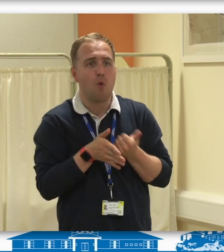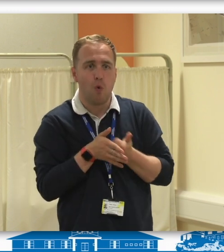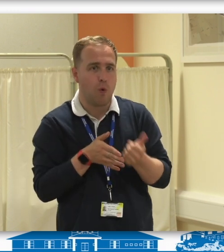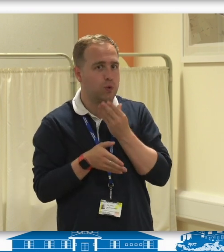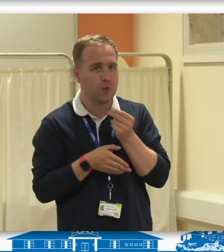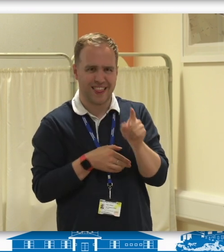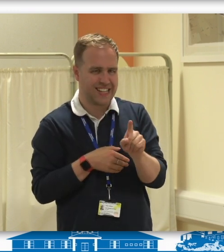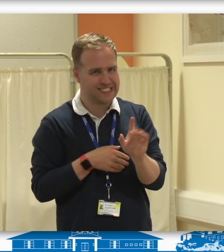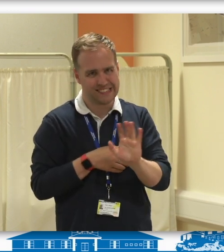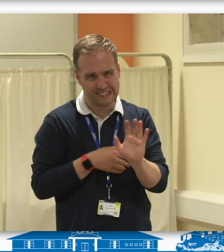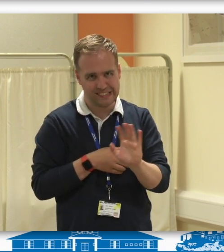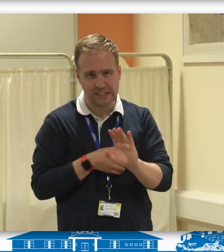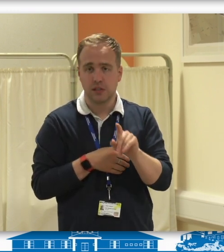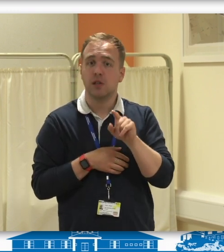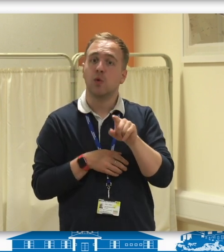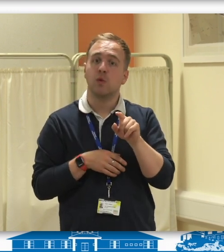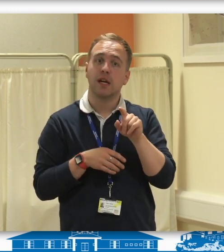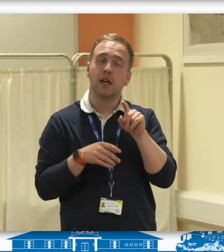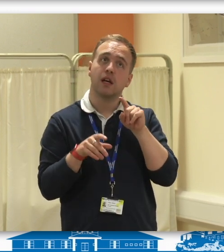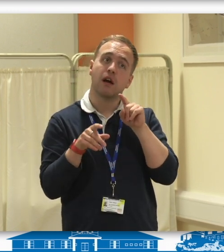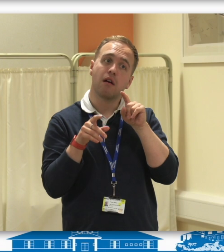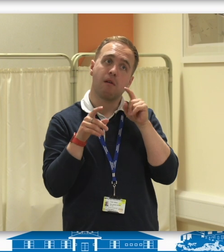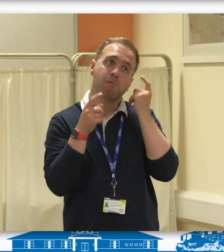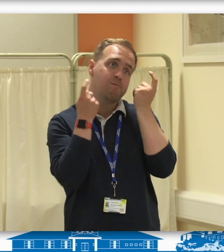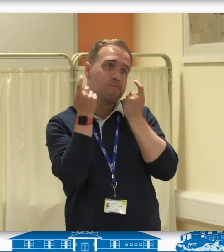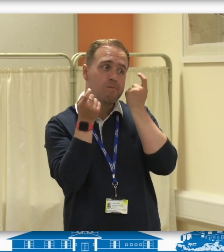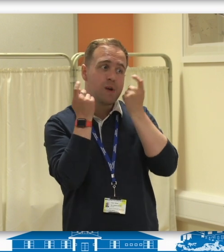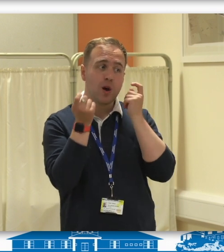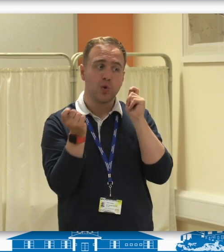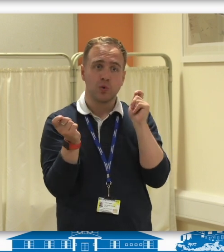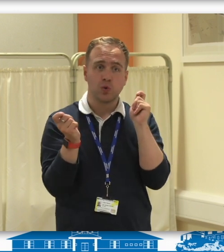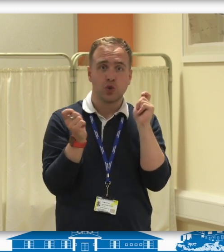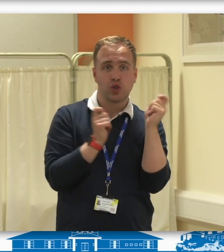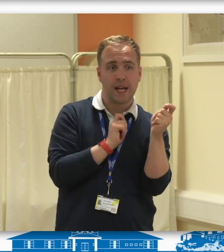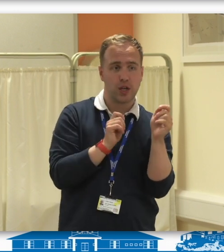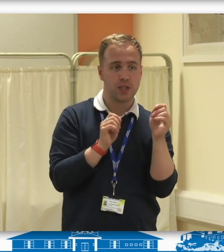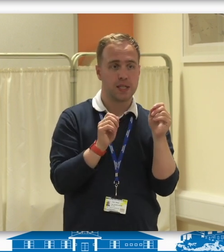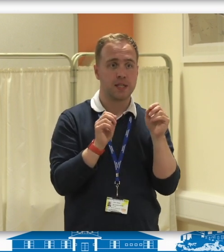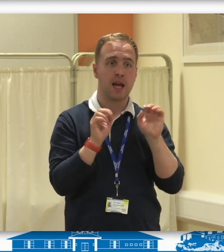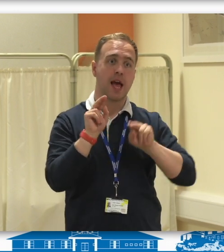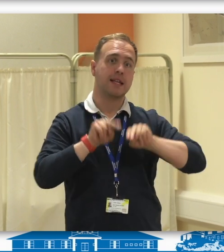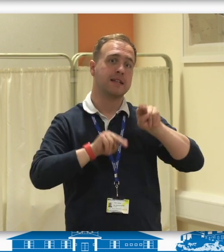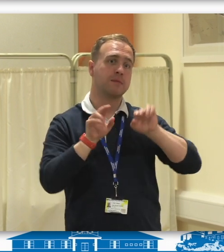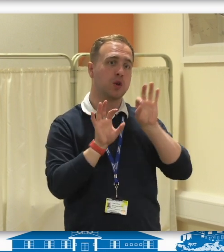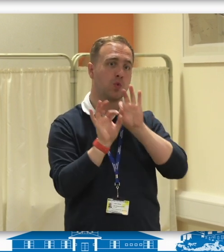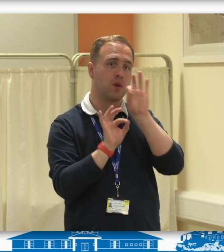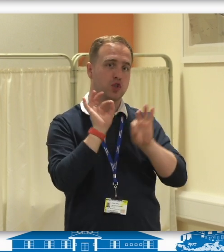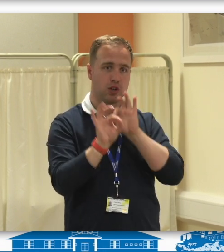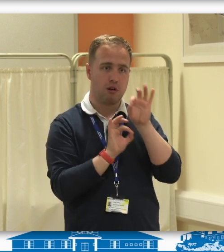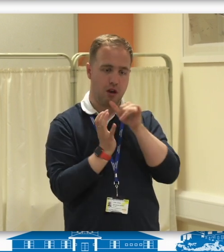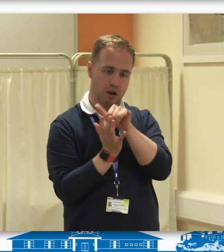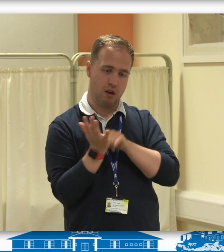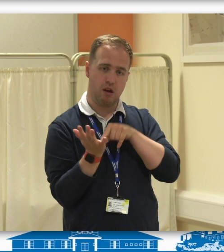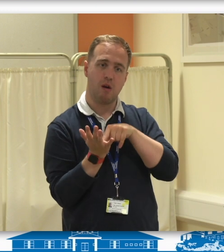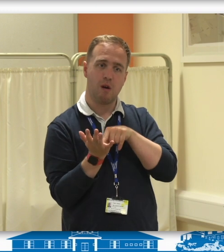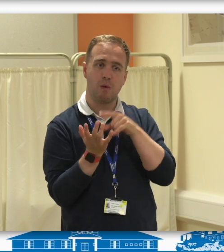minute. We are looking at changing our assessment clinical questionnaires at the minute.